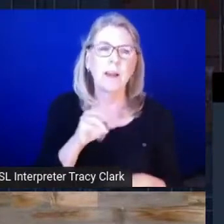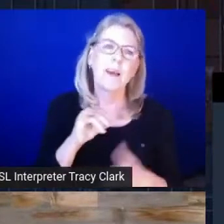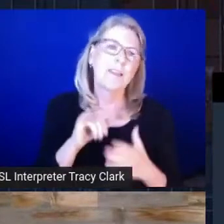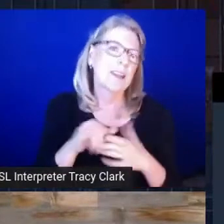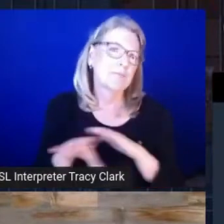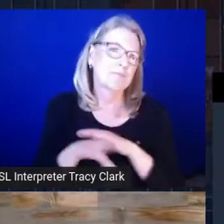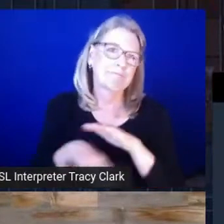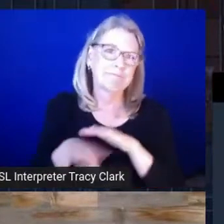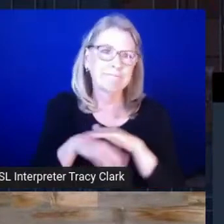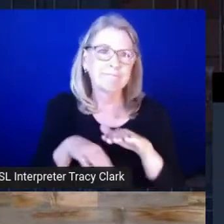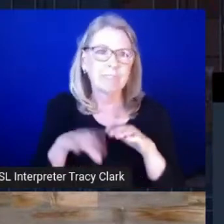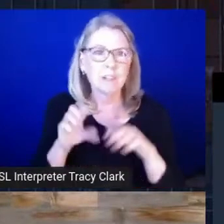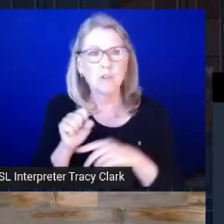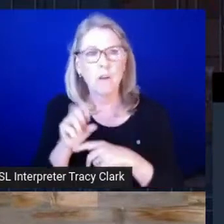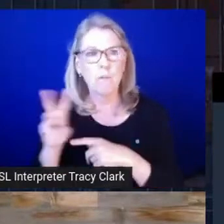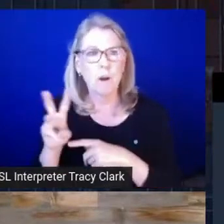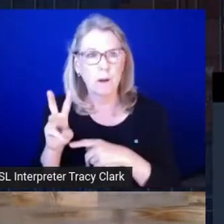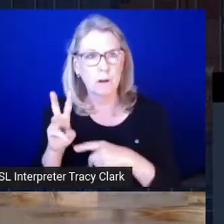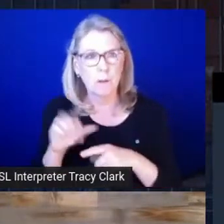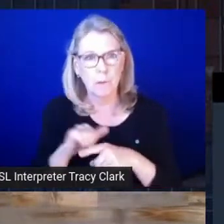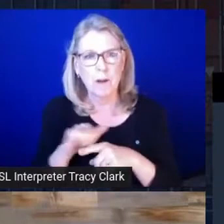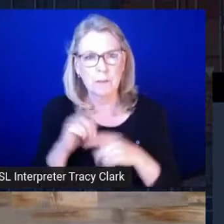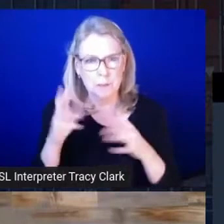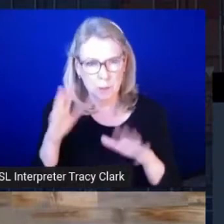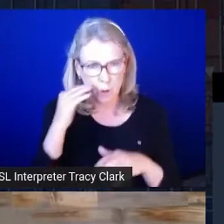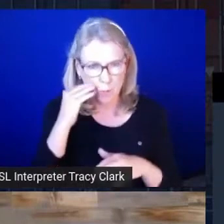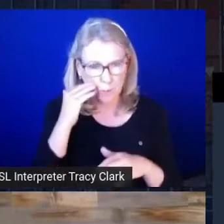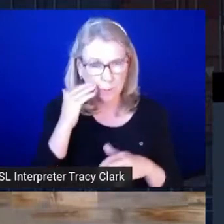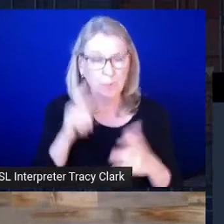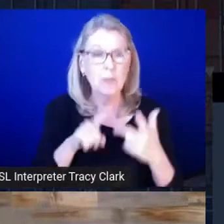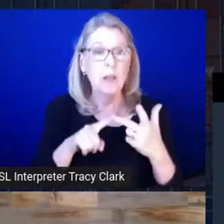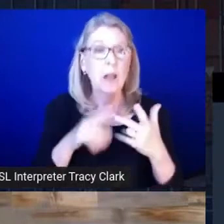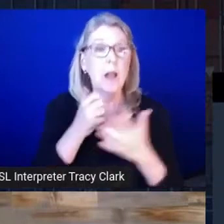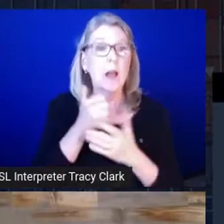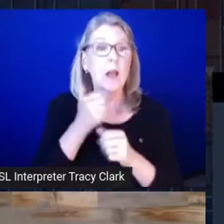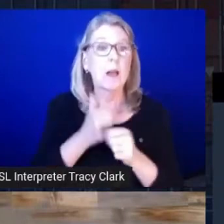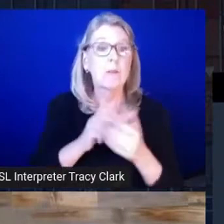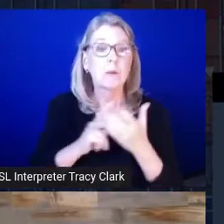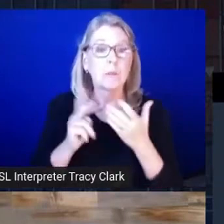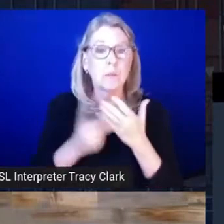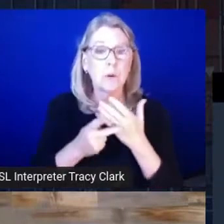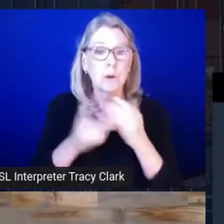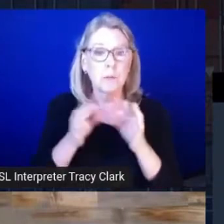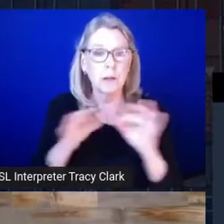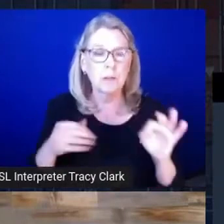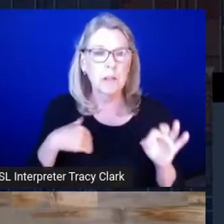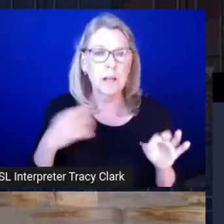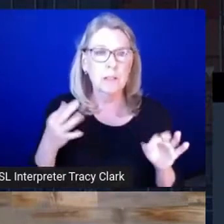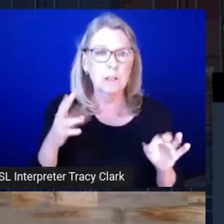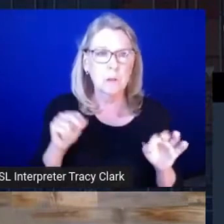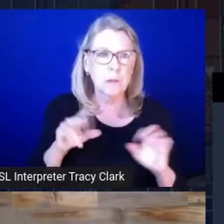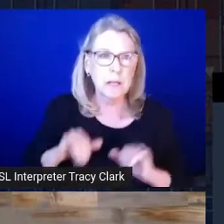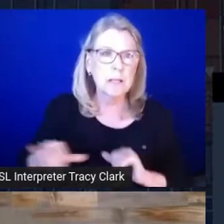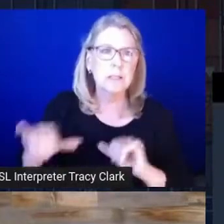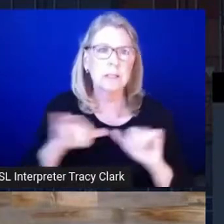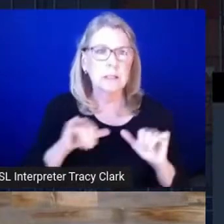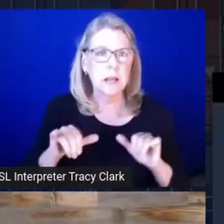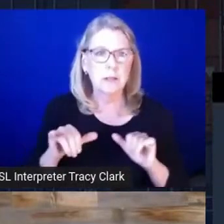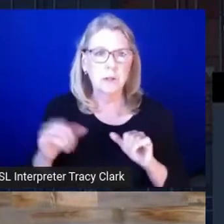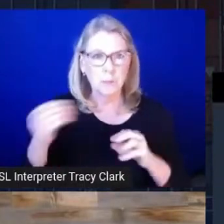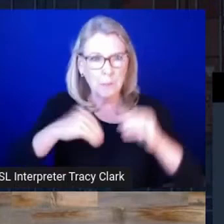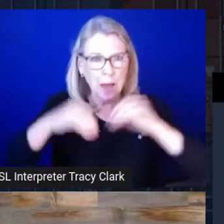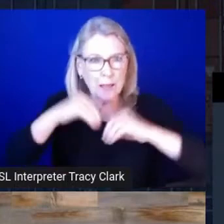engineering practice. Every programming language also has its own standard package managers. So we have built-in sharing and